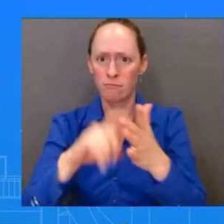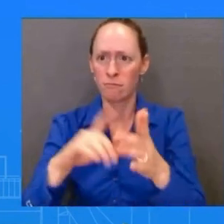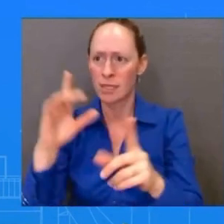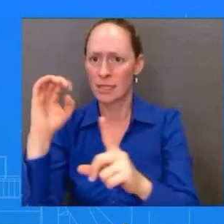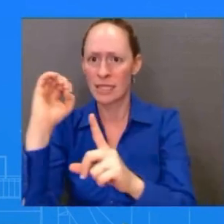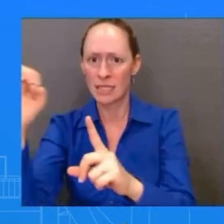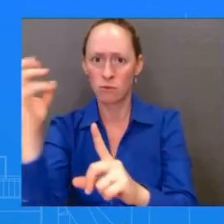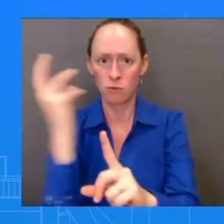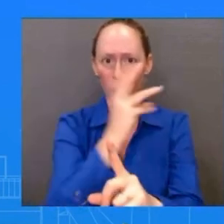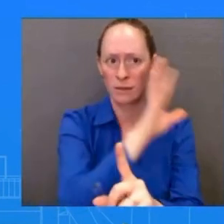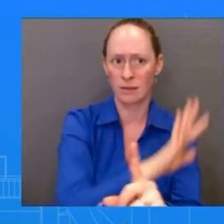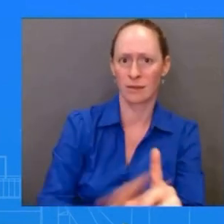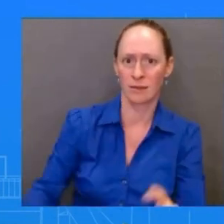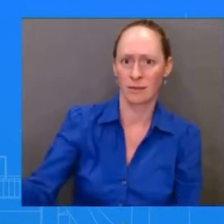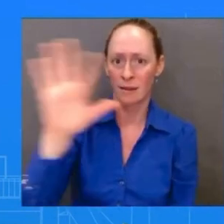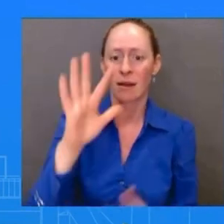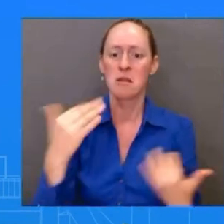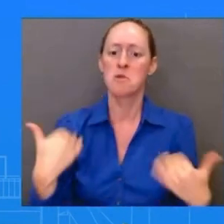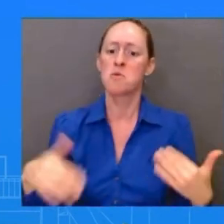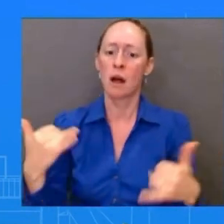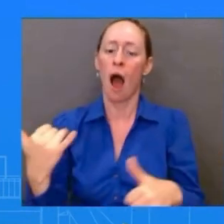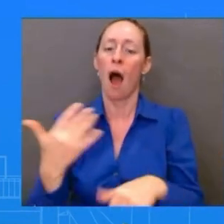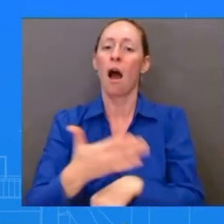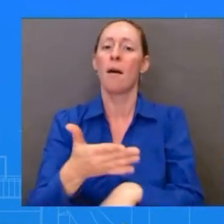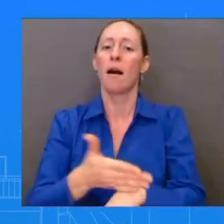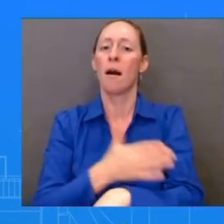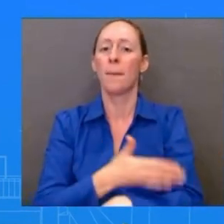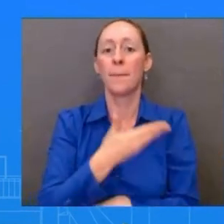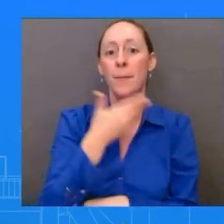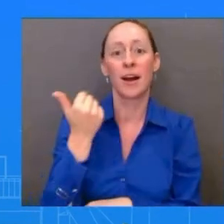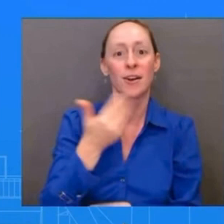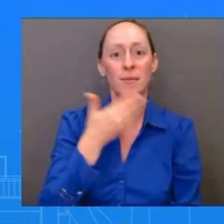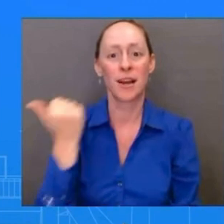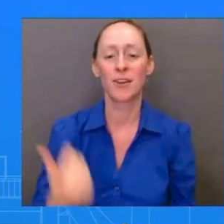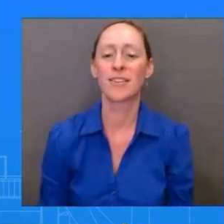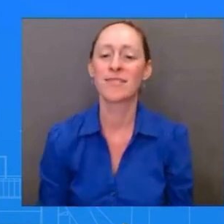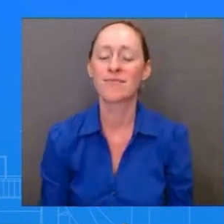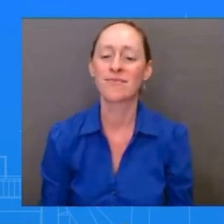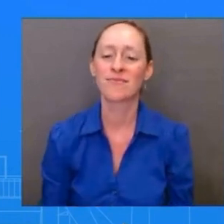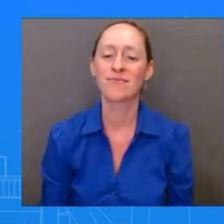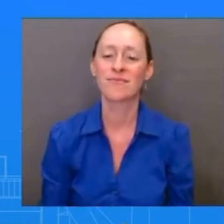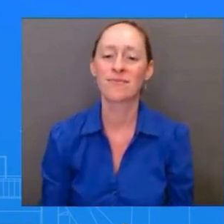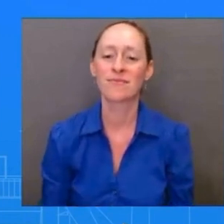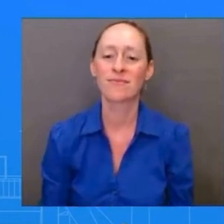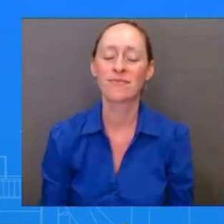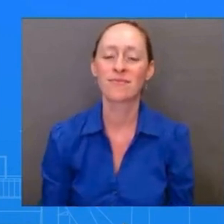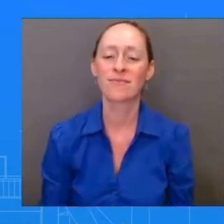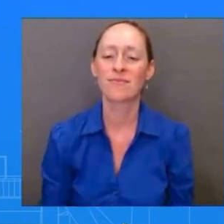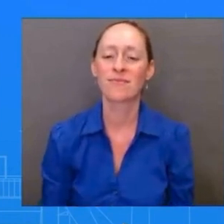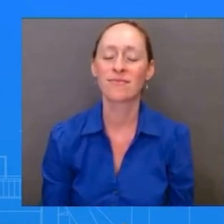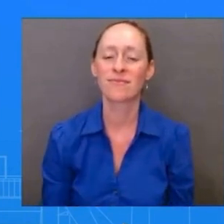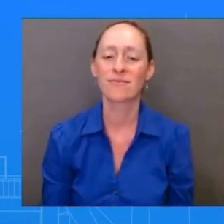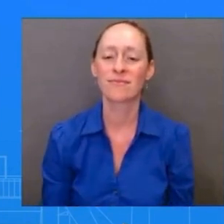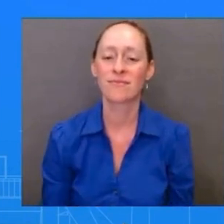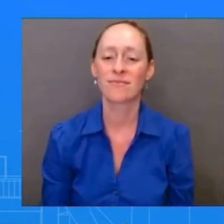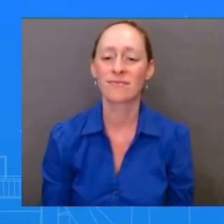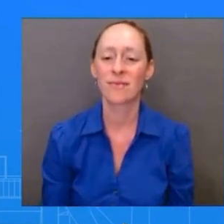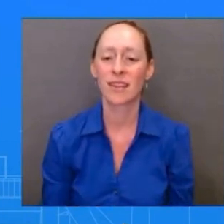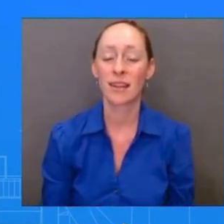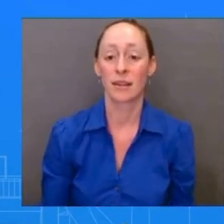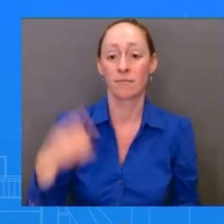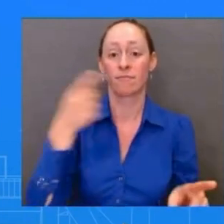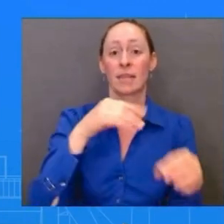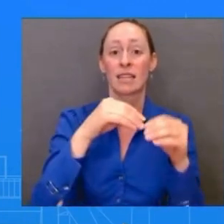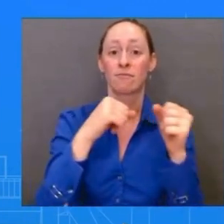chains even stronger. The bipartisan infrastructure legislation law, or I should say law, is making significant investments to modernize